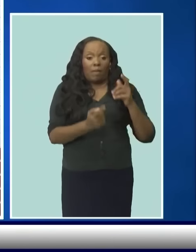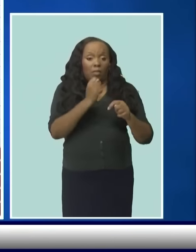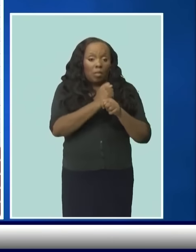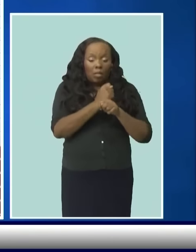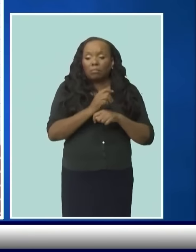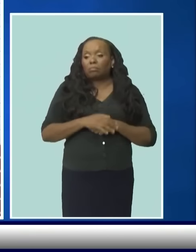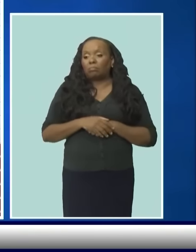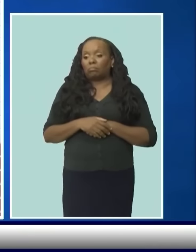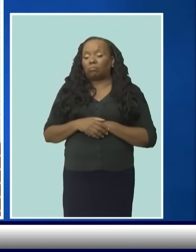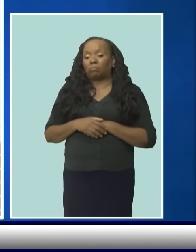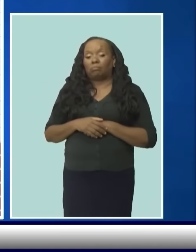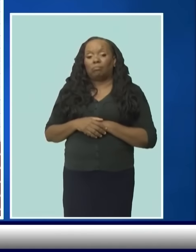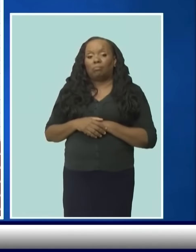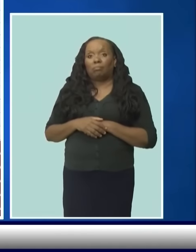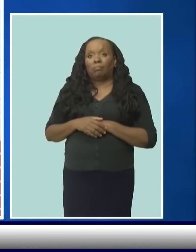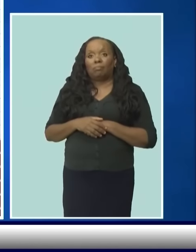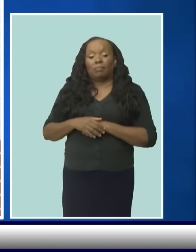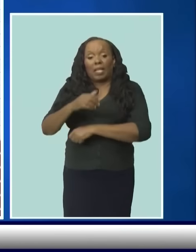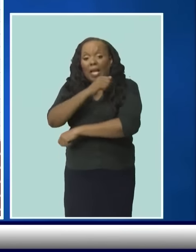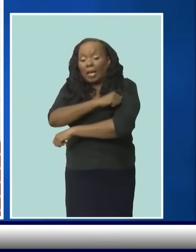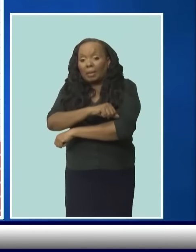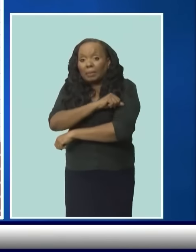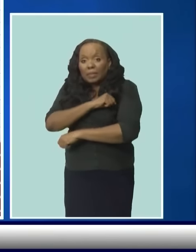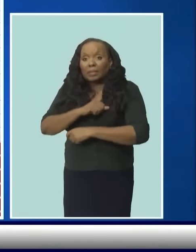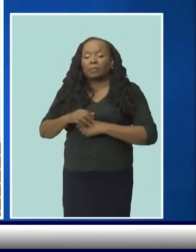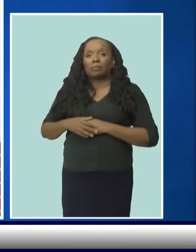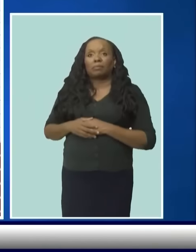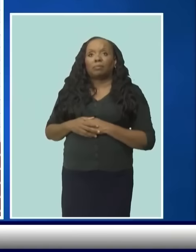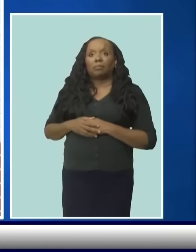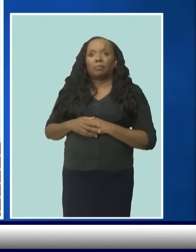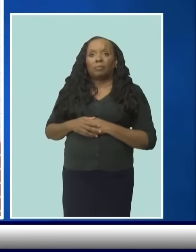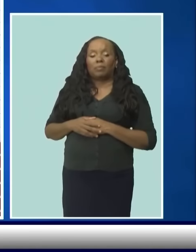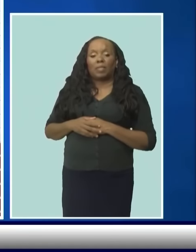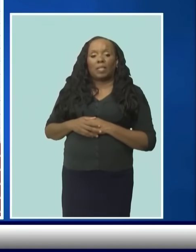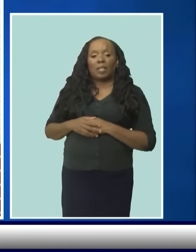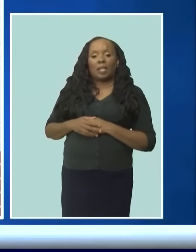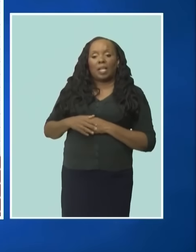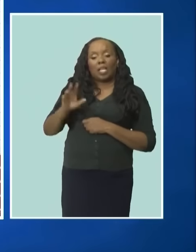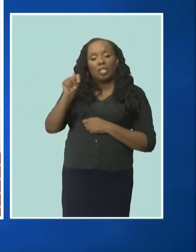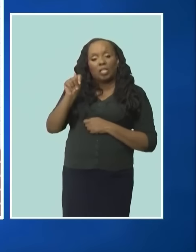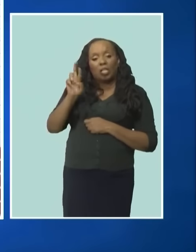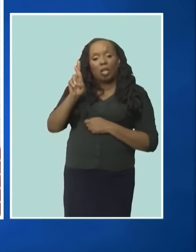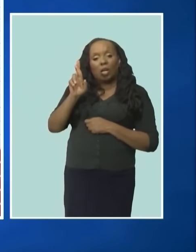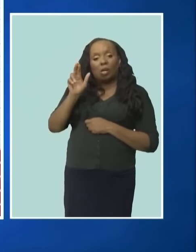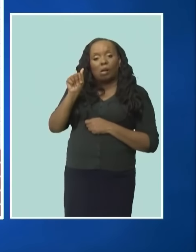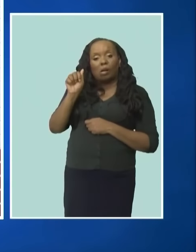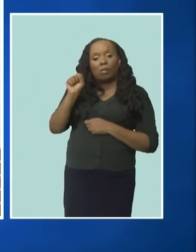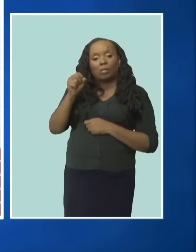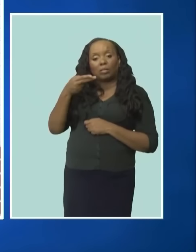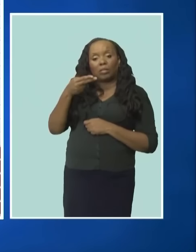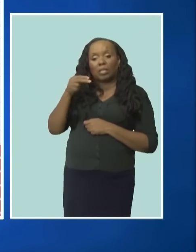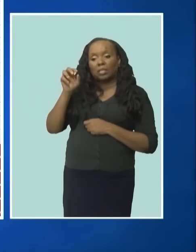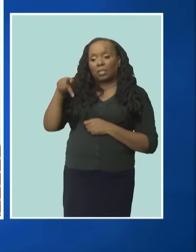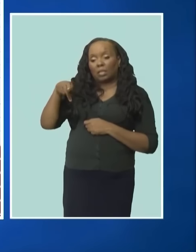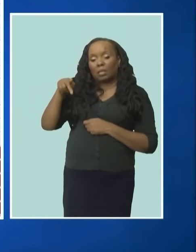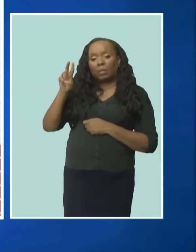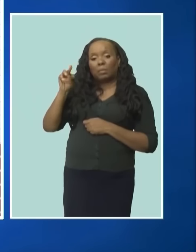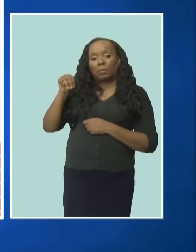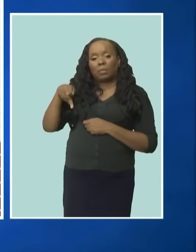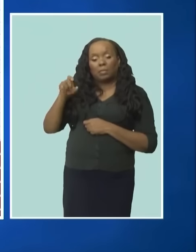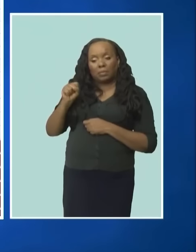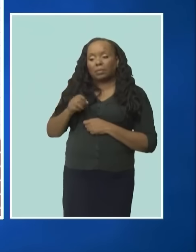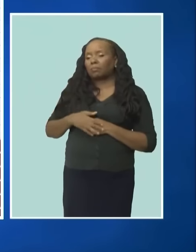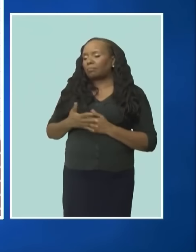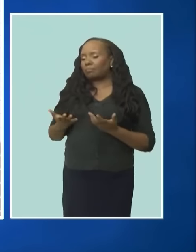less than 800. When the chief came to me, I said, "Chief, are you prepared to work with you?" Right, but we gotta spend the government's money